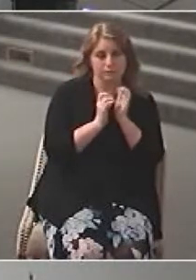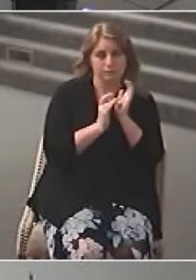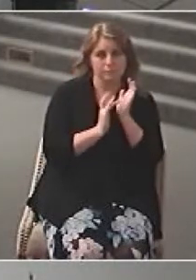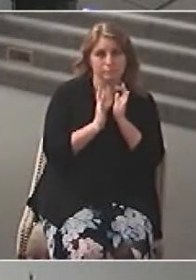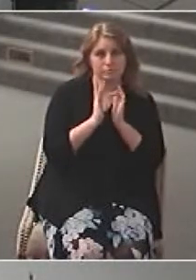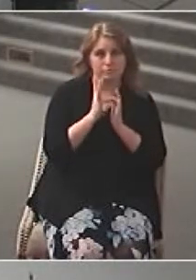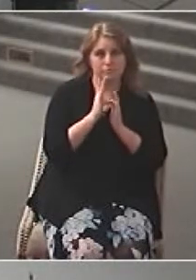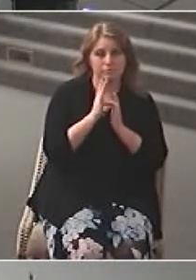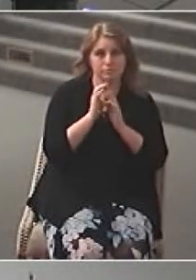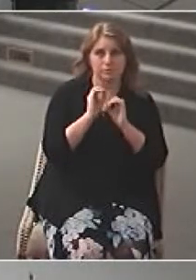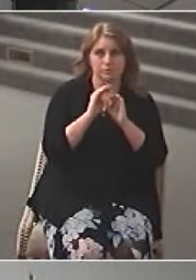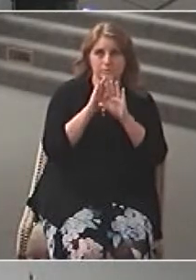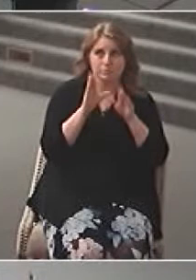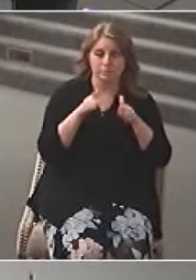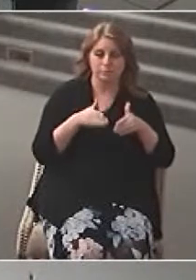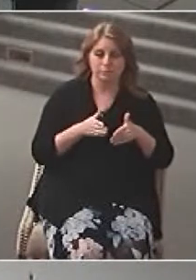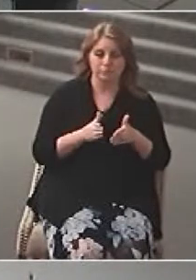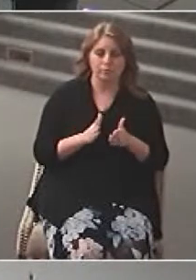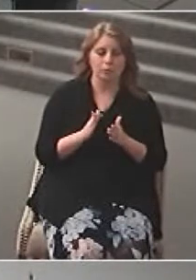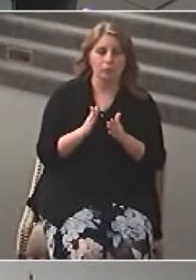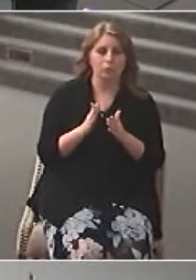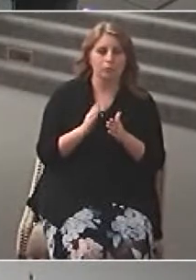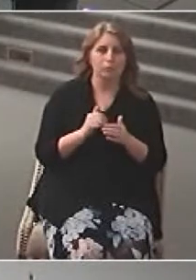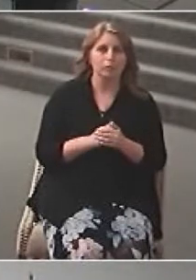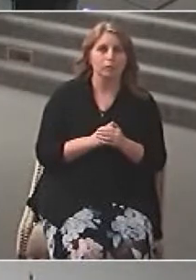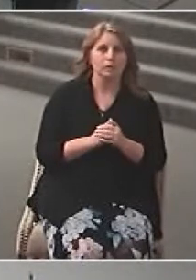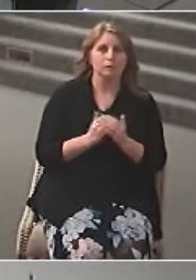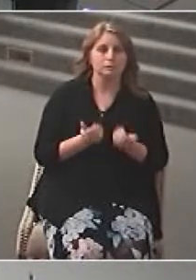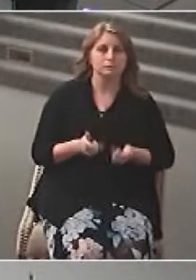with Jesus clears the way.